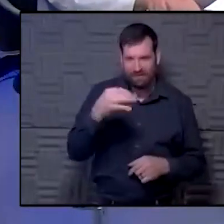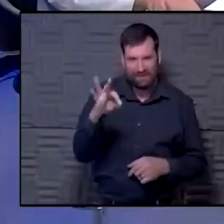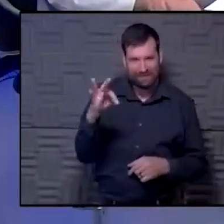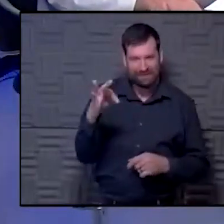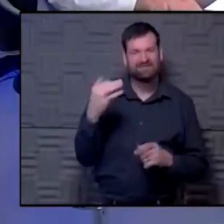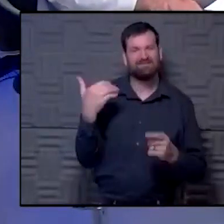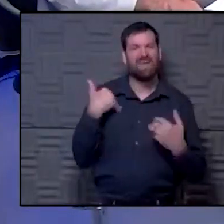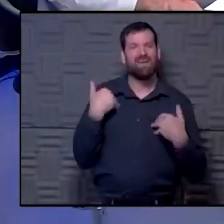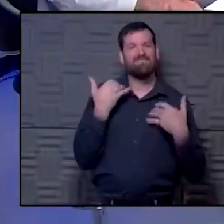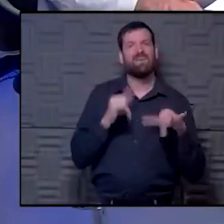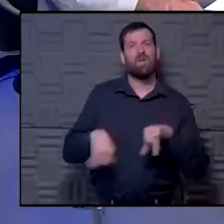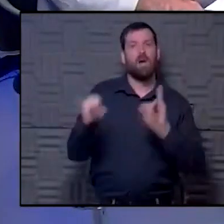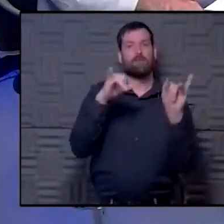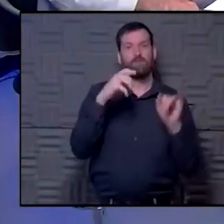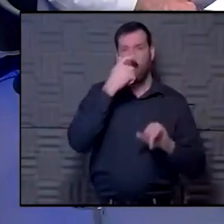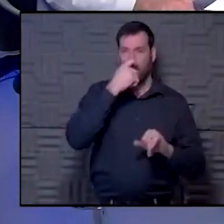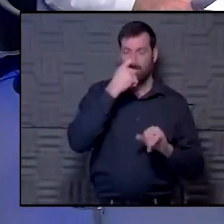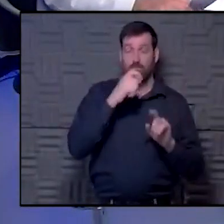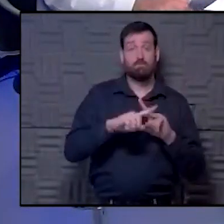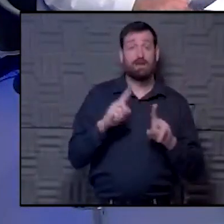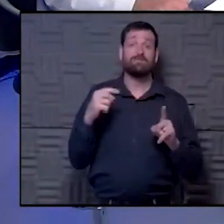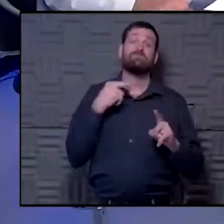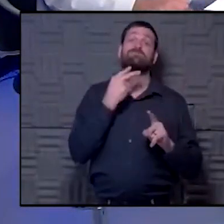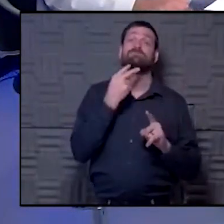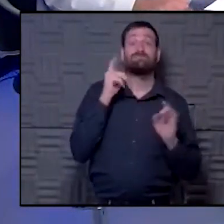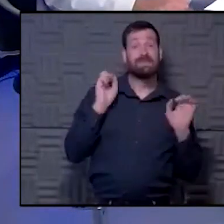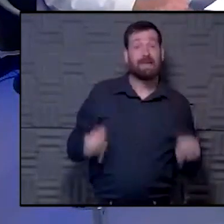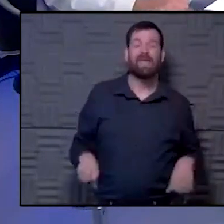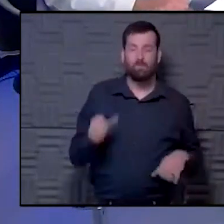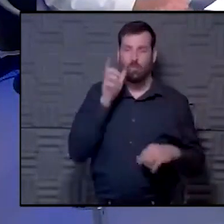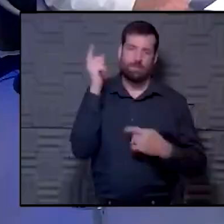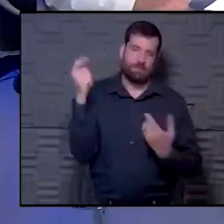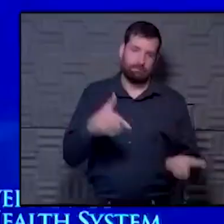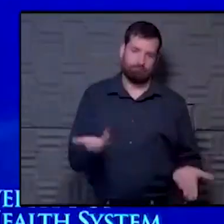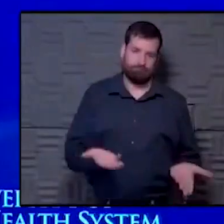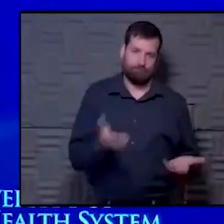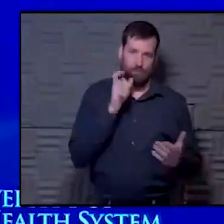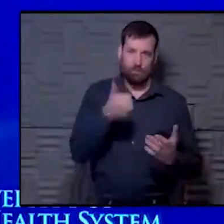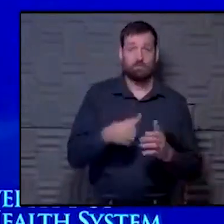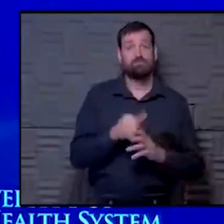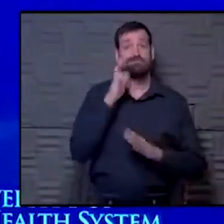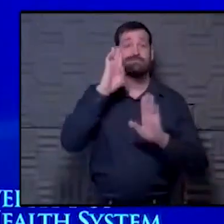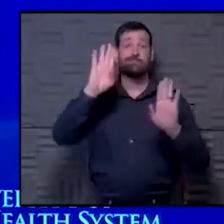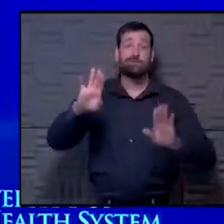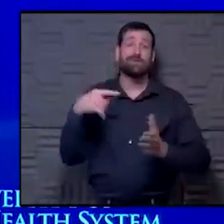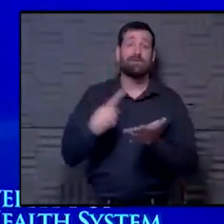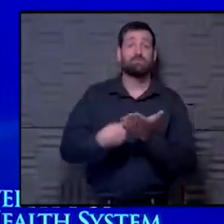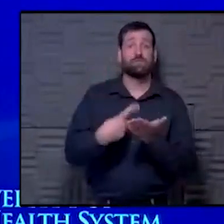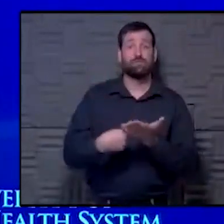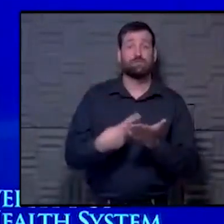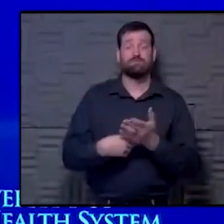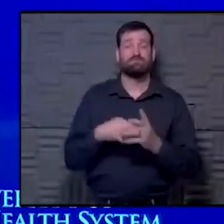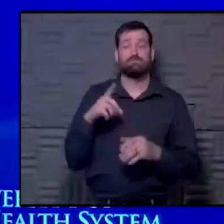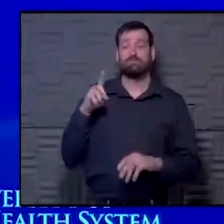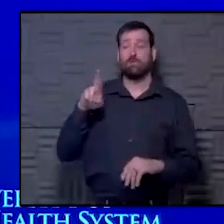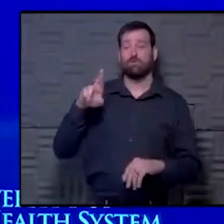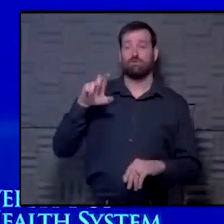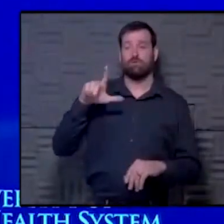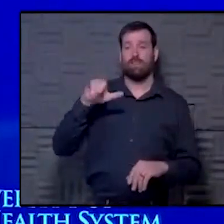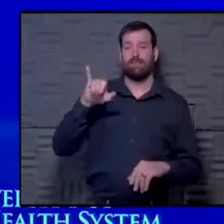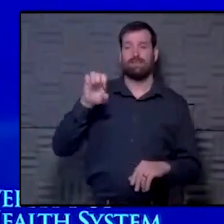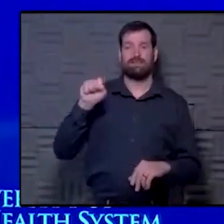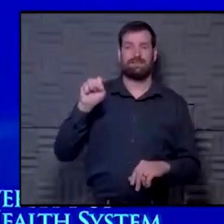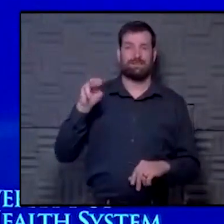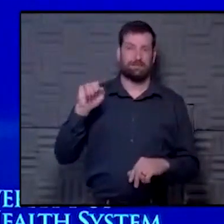has the common cold. But if he can have a voice, he'll be here tomorrow. So it'll be a great conversation. Dr. Leisman's always a